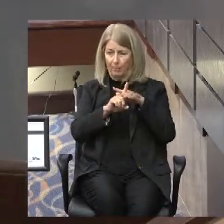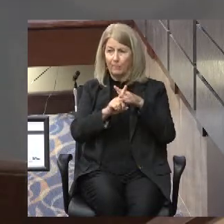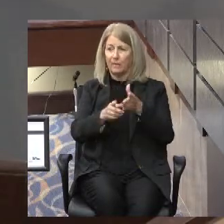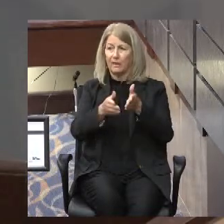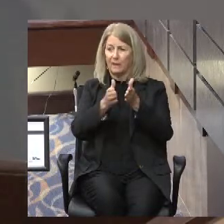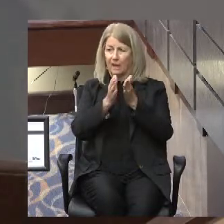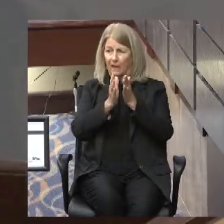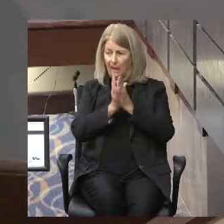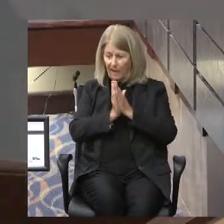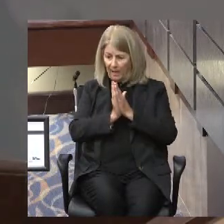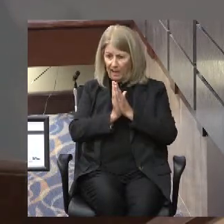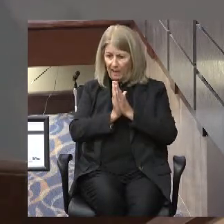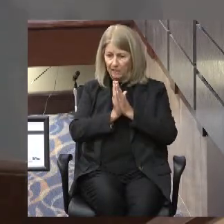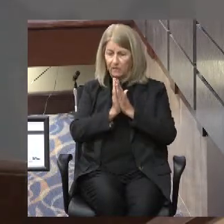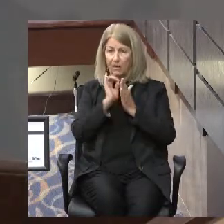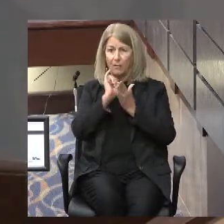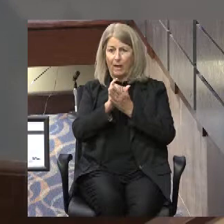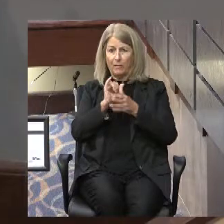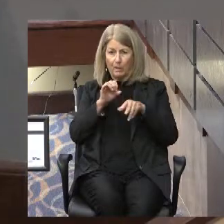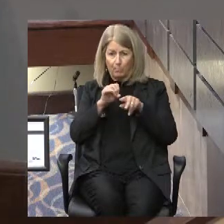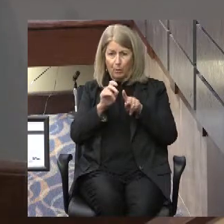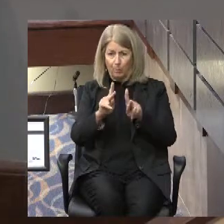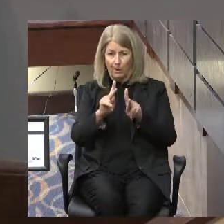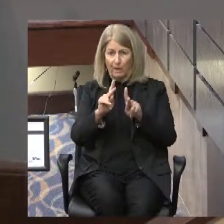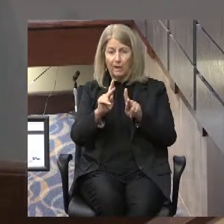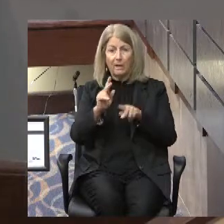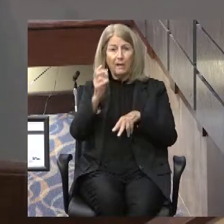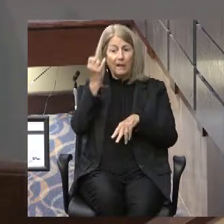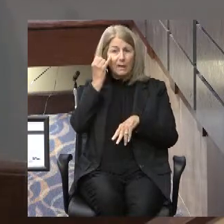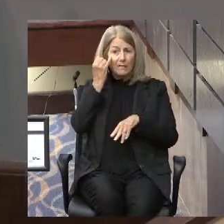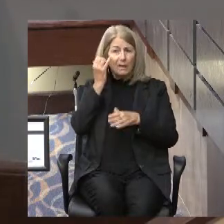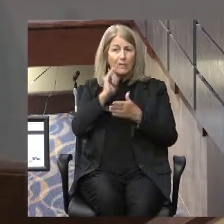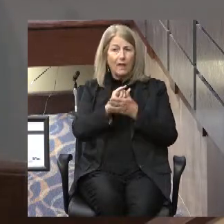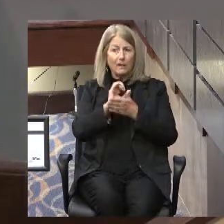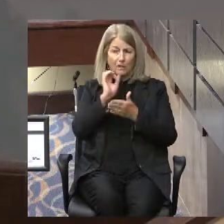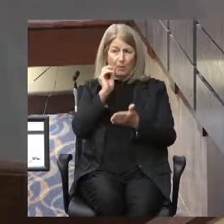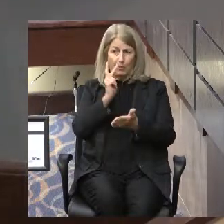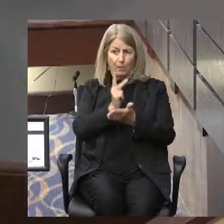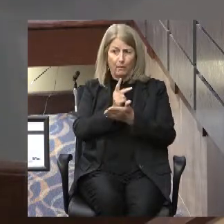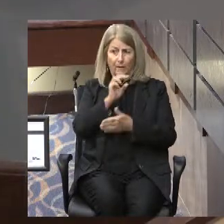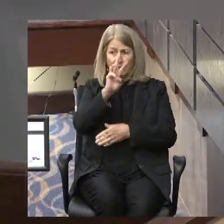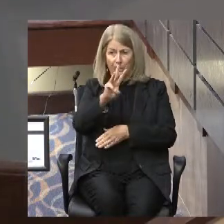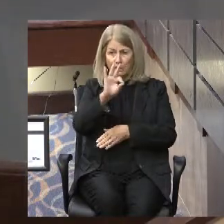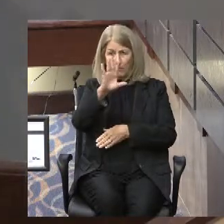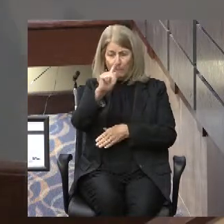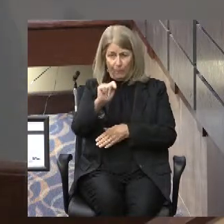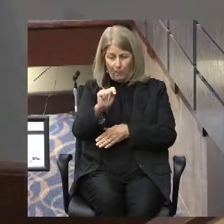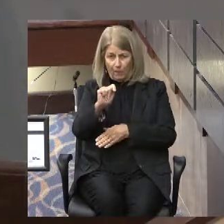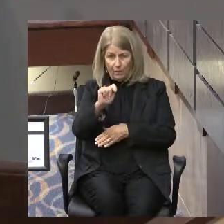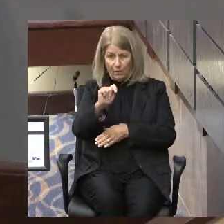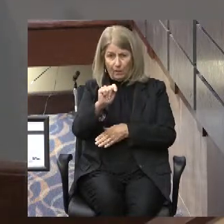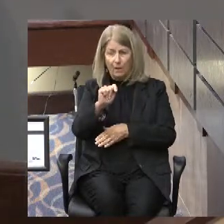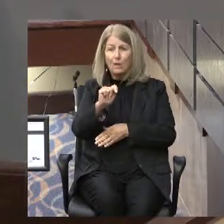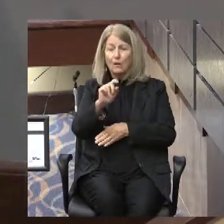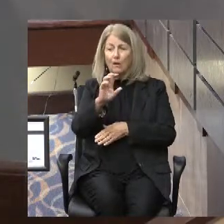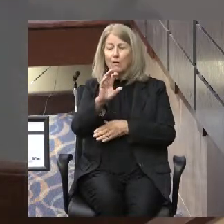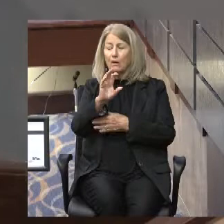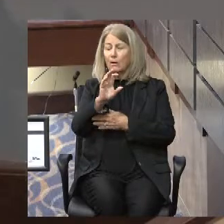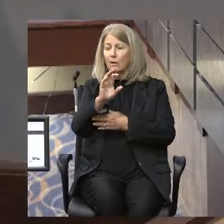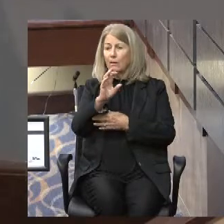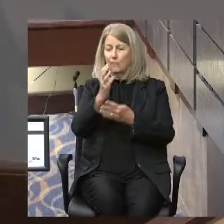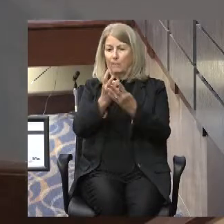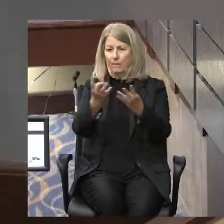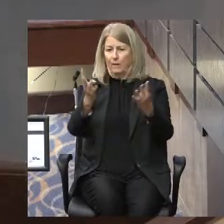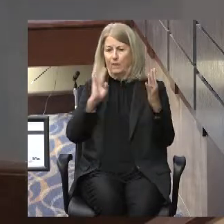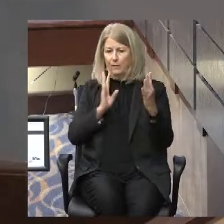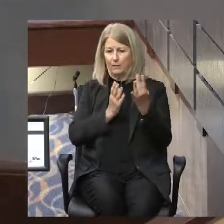if this permit was approved, that there be a 6-foot fence put up between myself and the